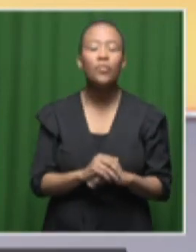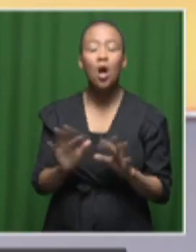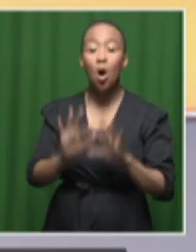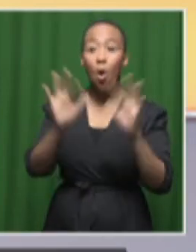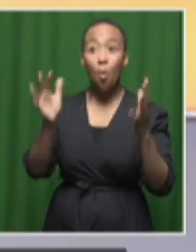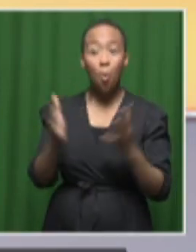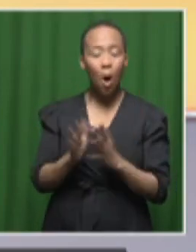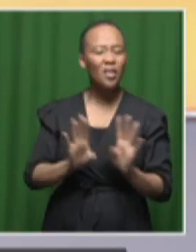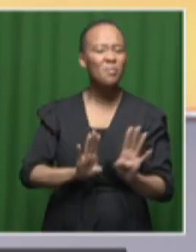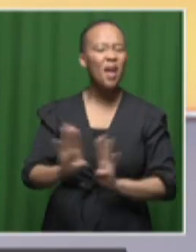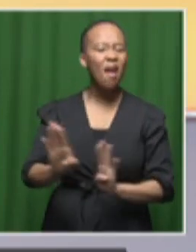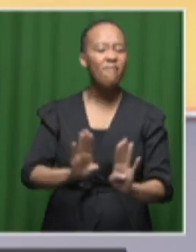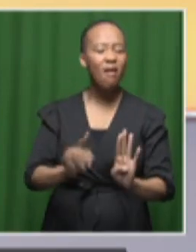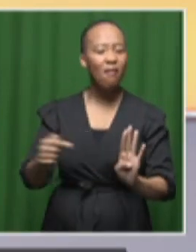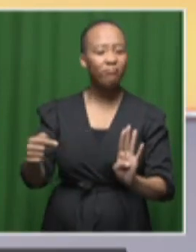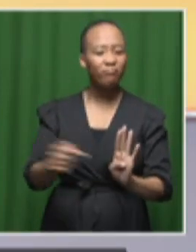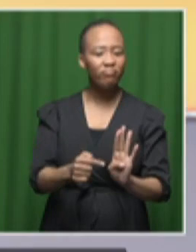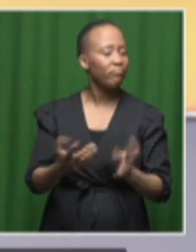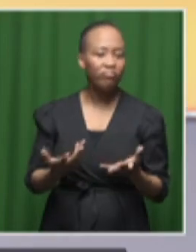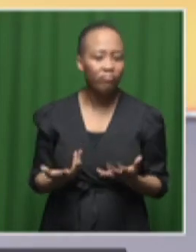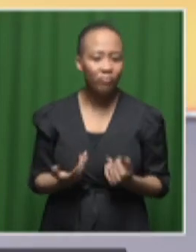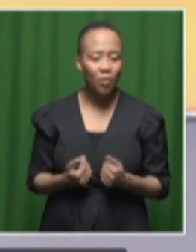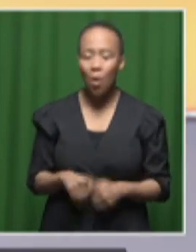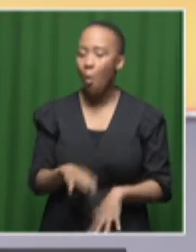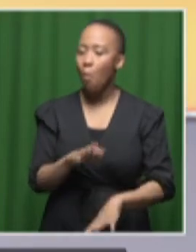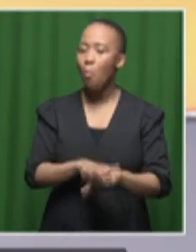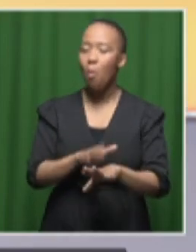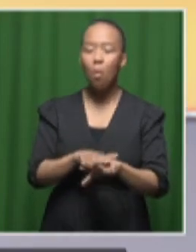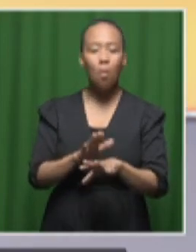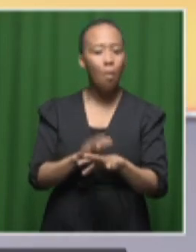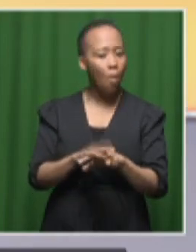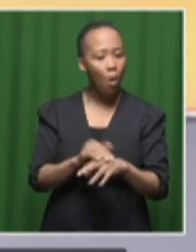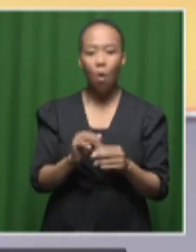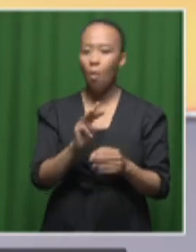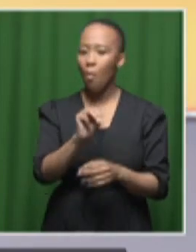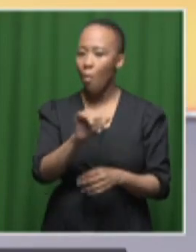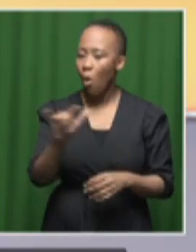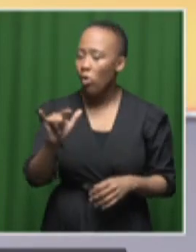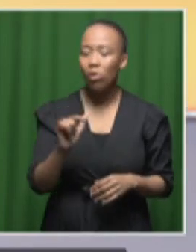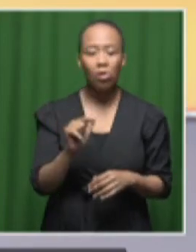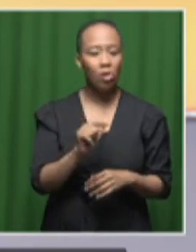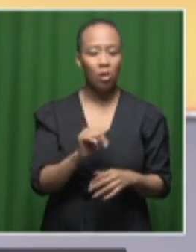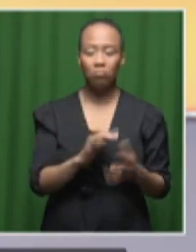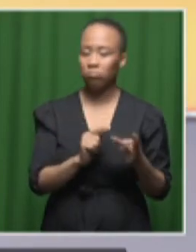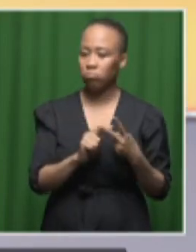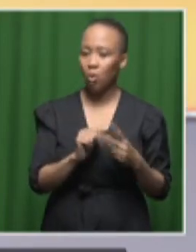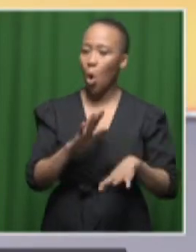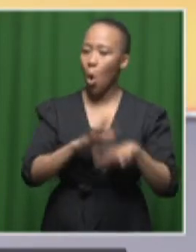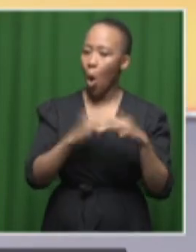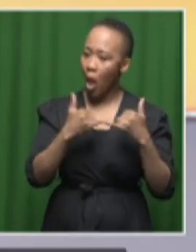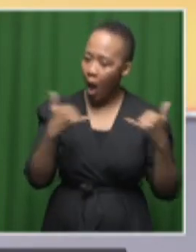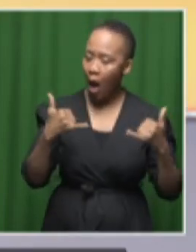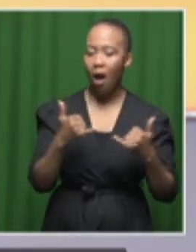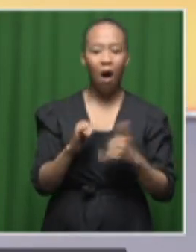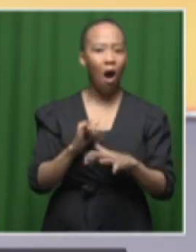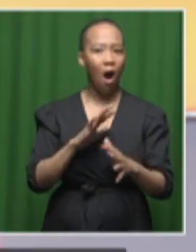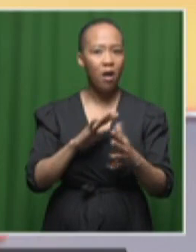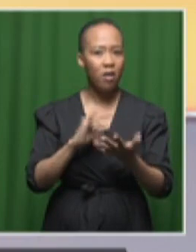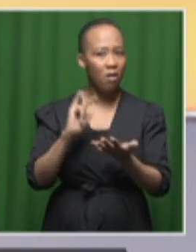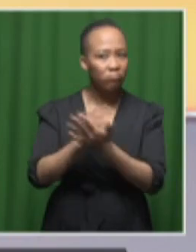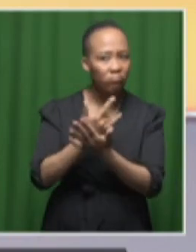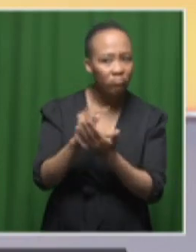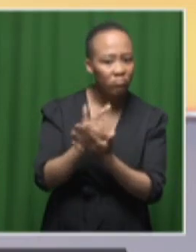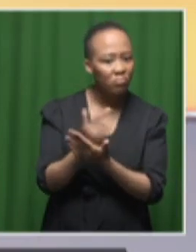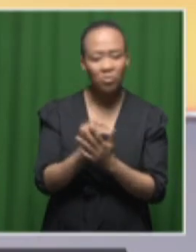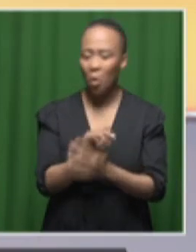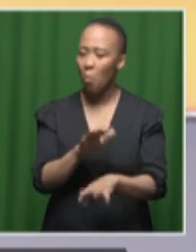right? So things like, how often do they go to malls? How often do they engage online? Those kinds of more behavioral questions versus those